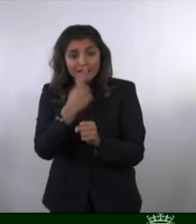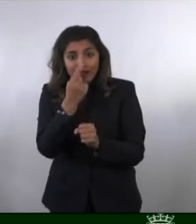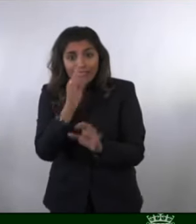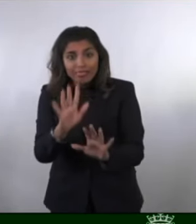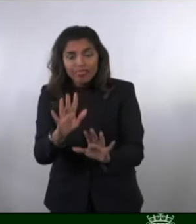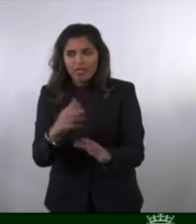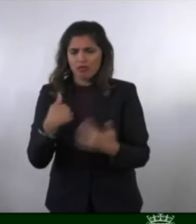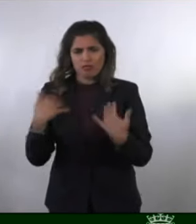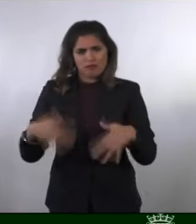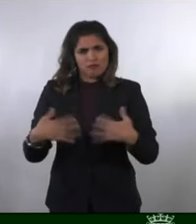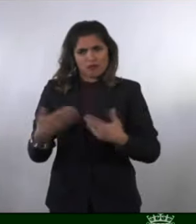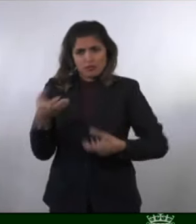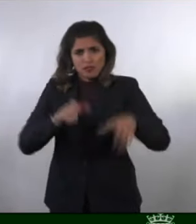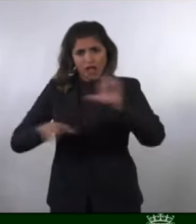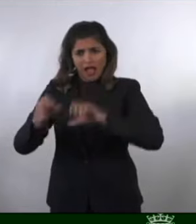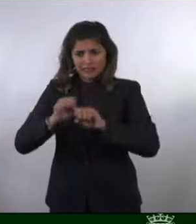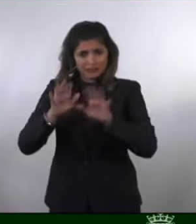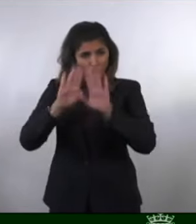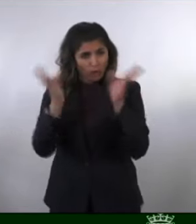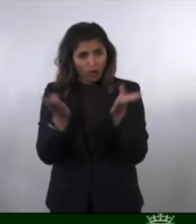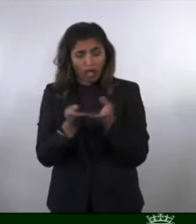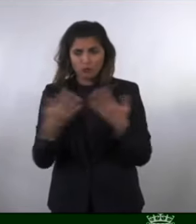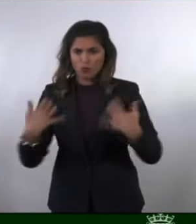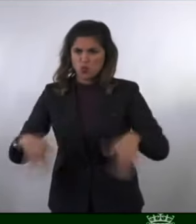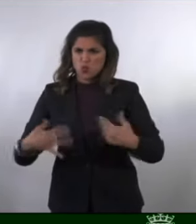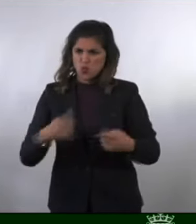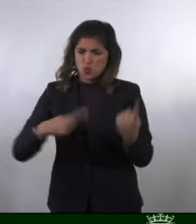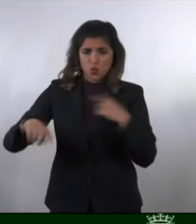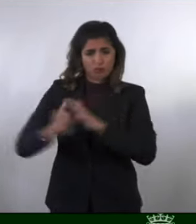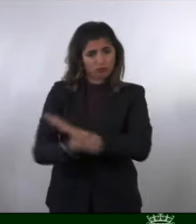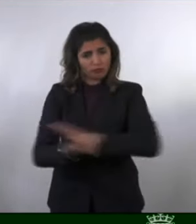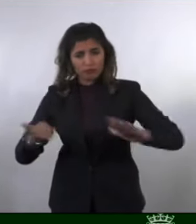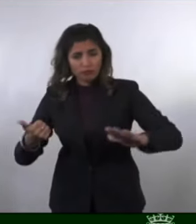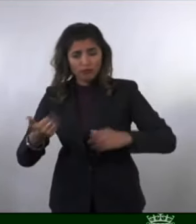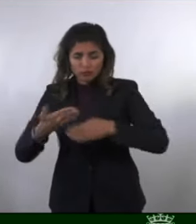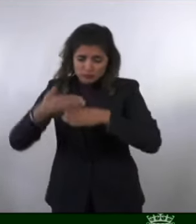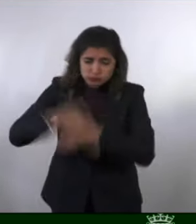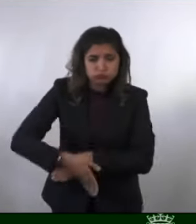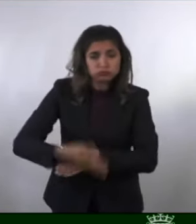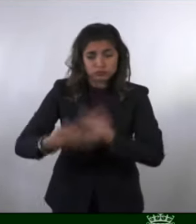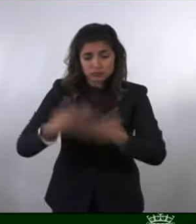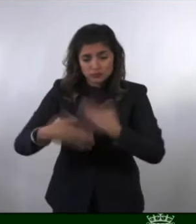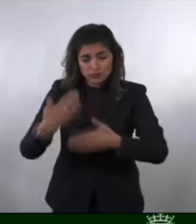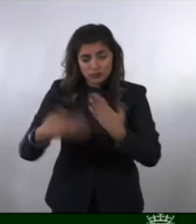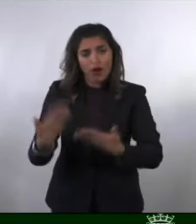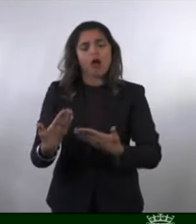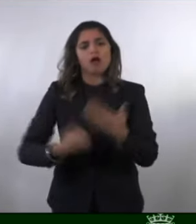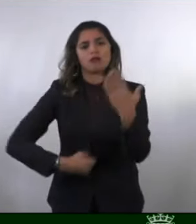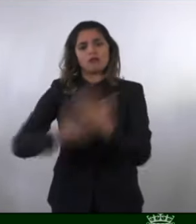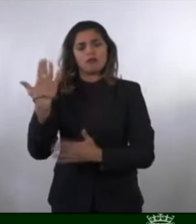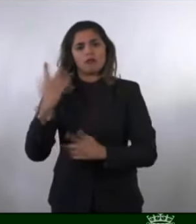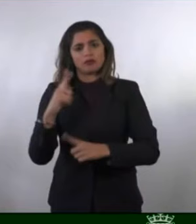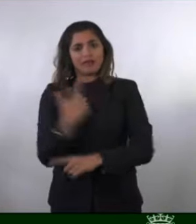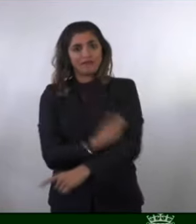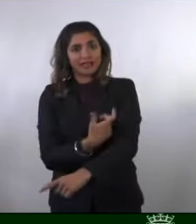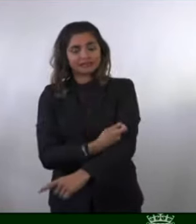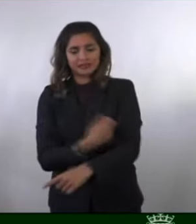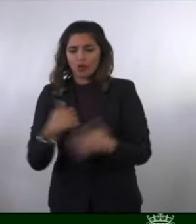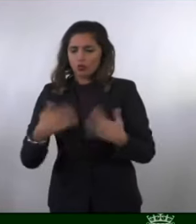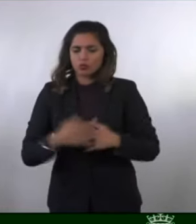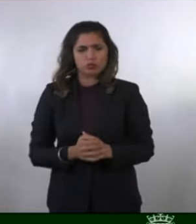at unprecedented speed to produce these vaccines. All those scientists offer us hope that there is a way out of this